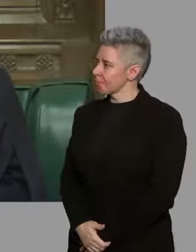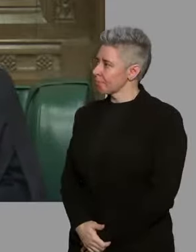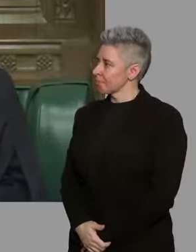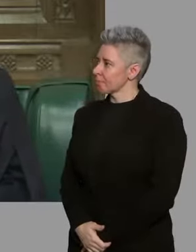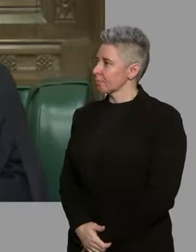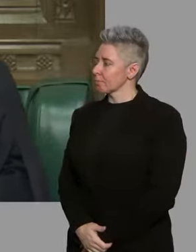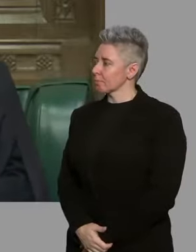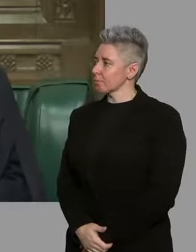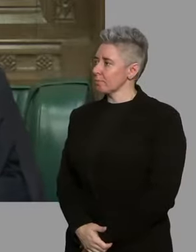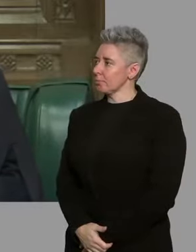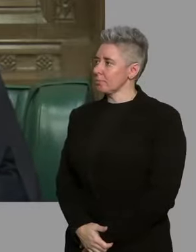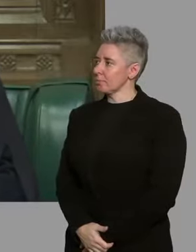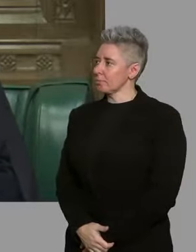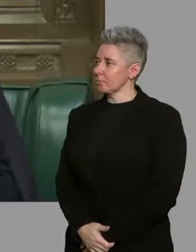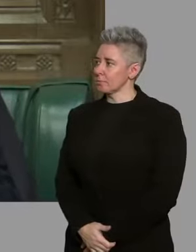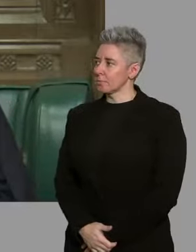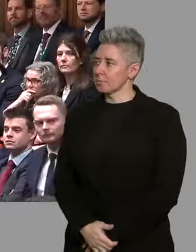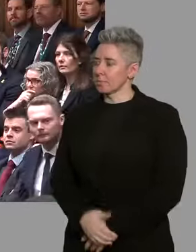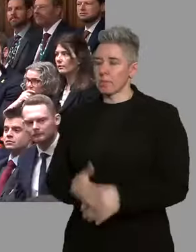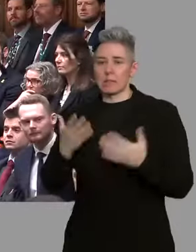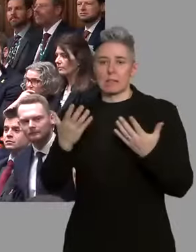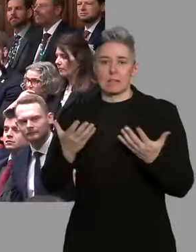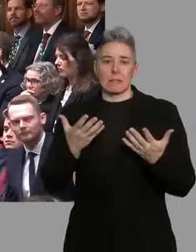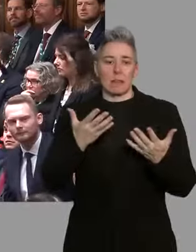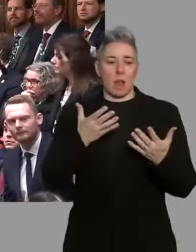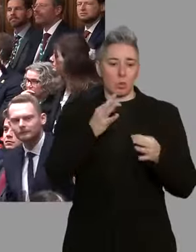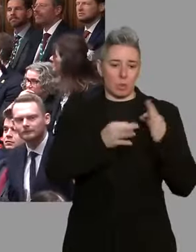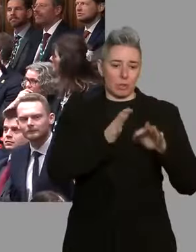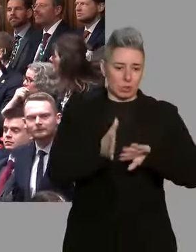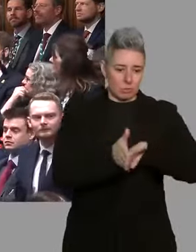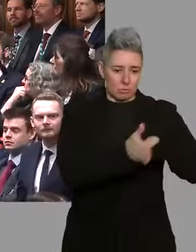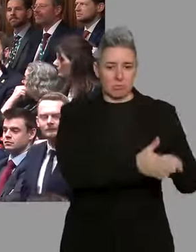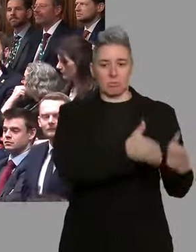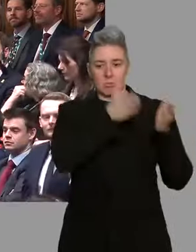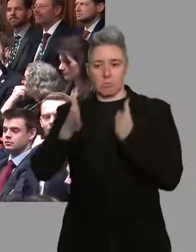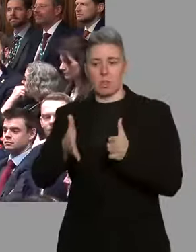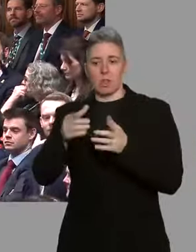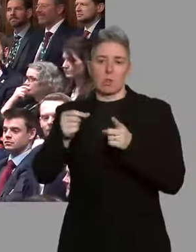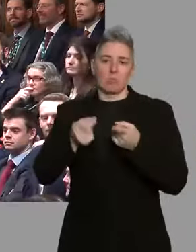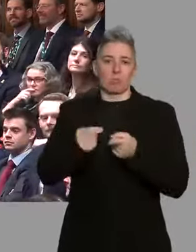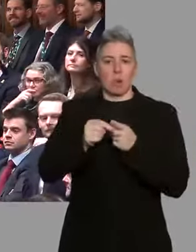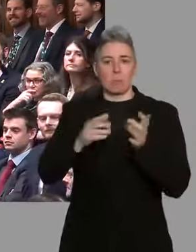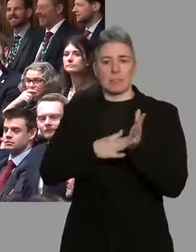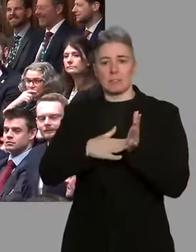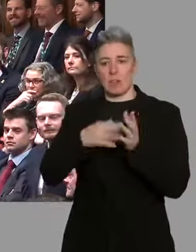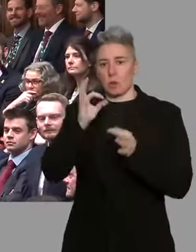Prime Minister's questions. Chris Hinchcliffe. Question number 1, Mr. Speaker.